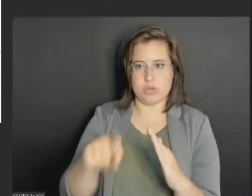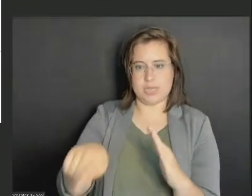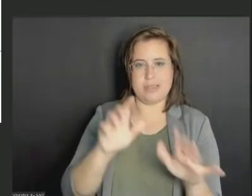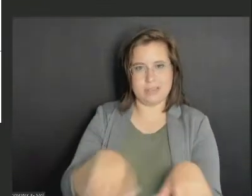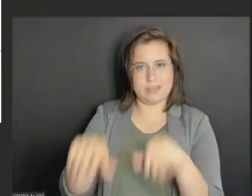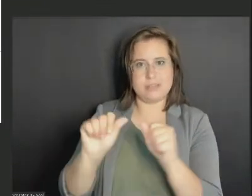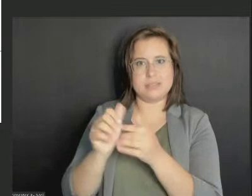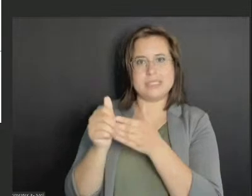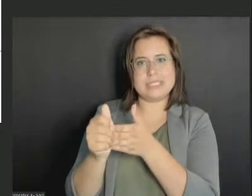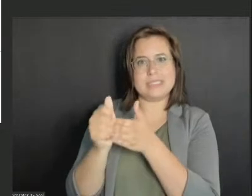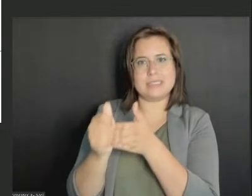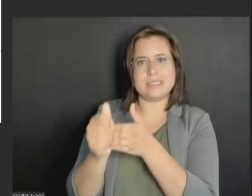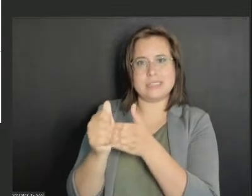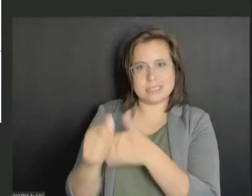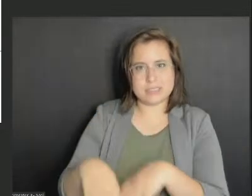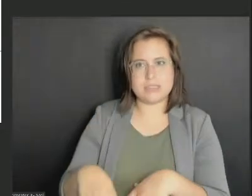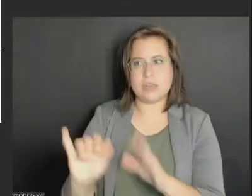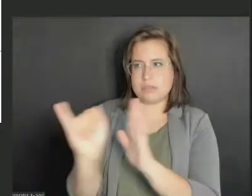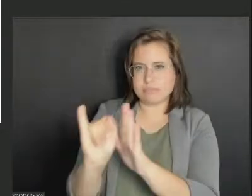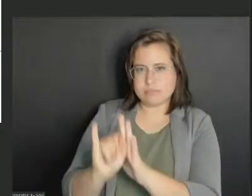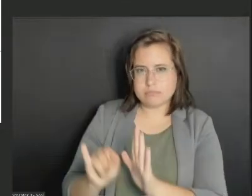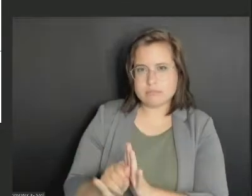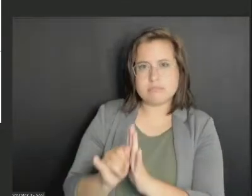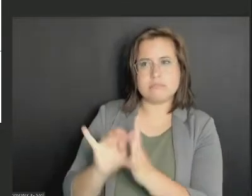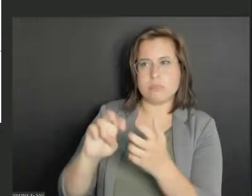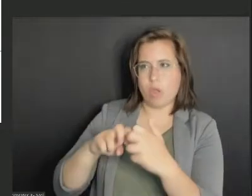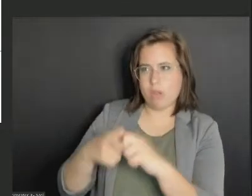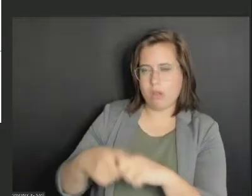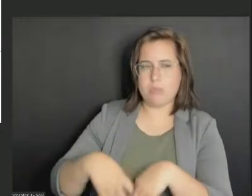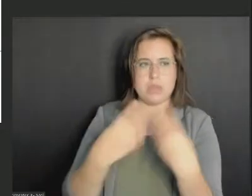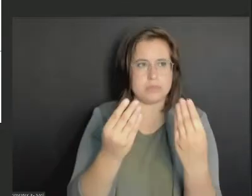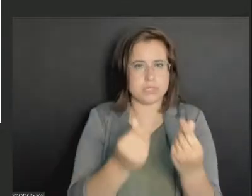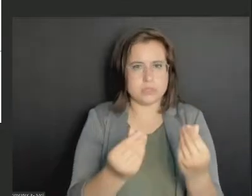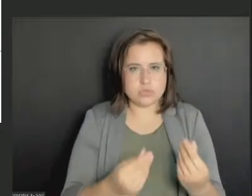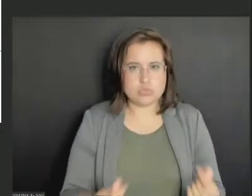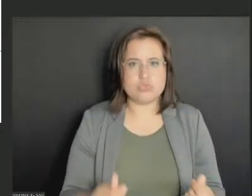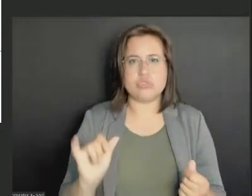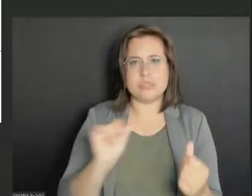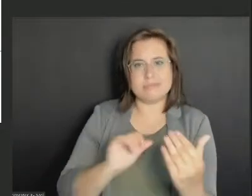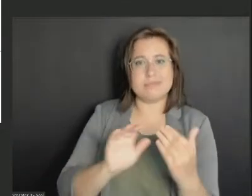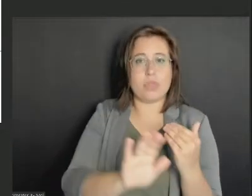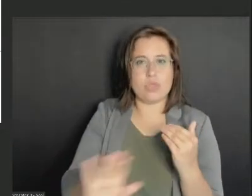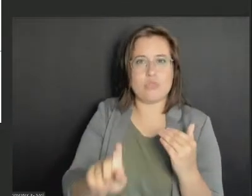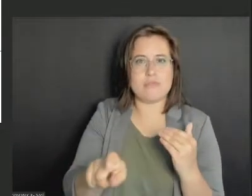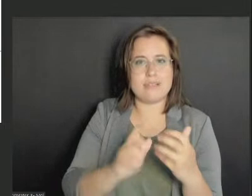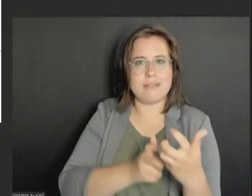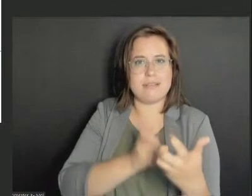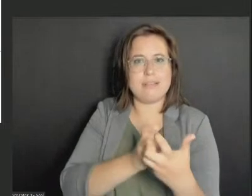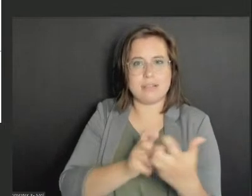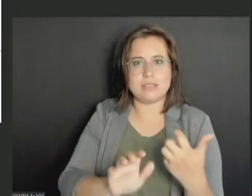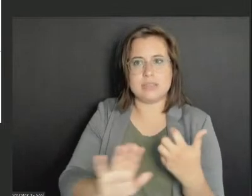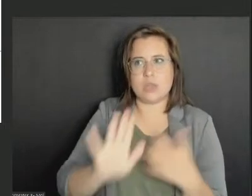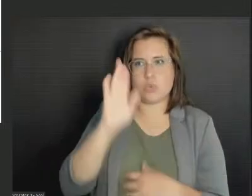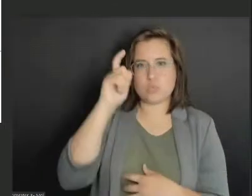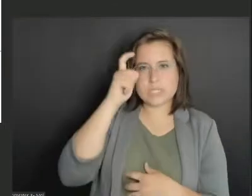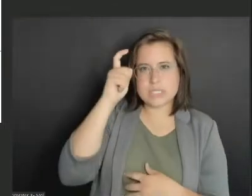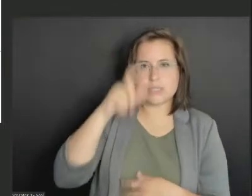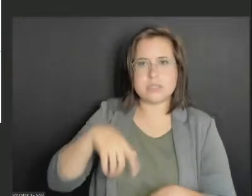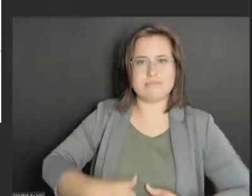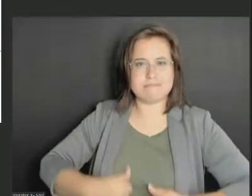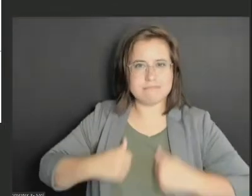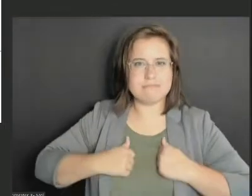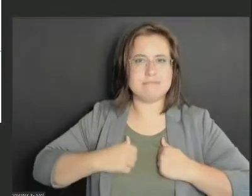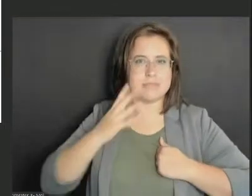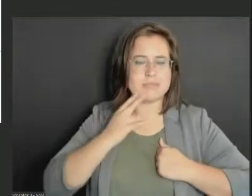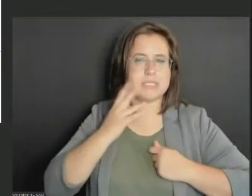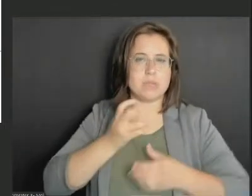identifying and implementing solutions to address their health needs, and that the wisdom, expertise, and lived experience of communities of color